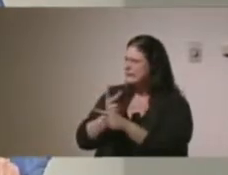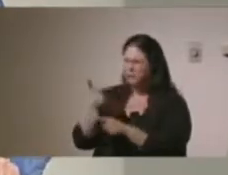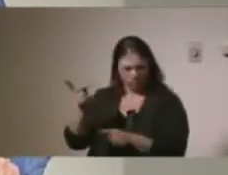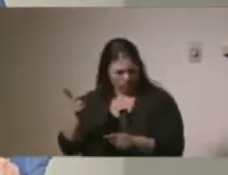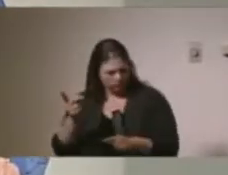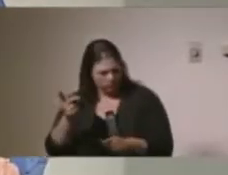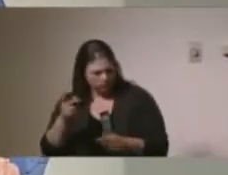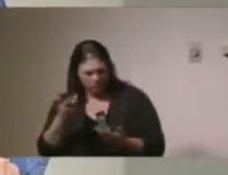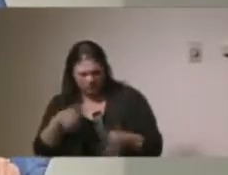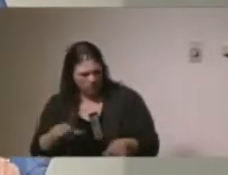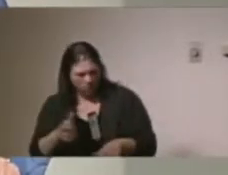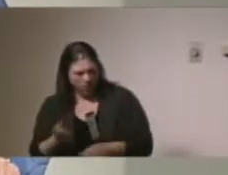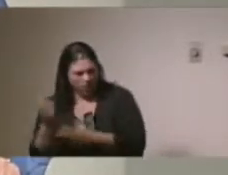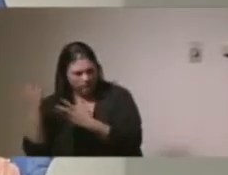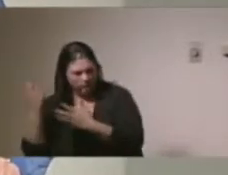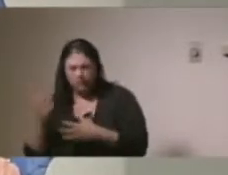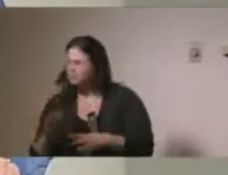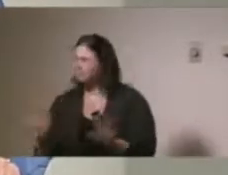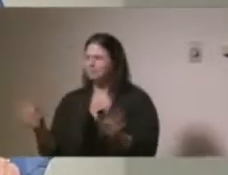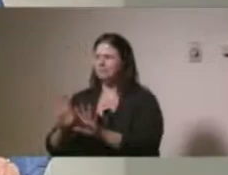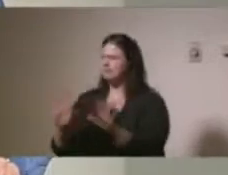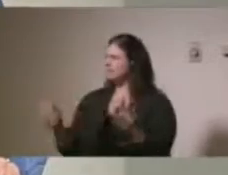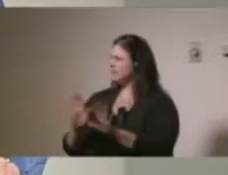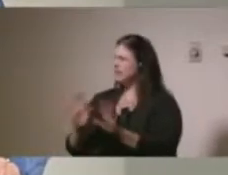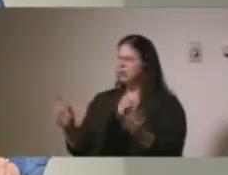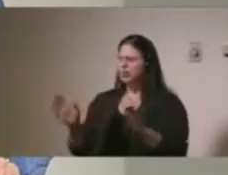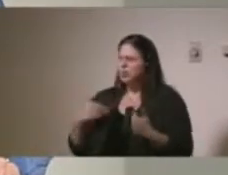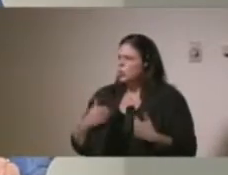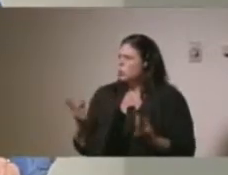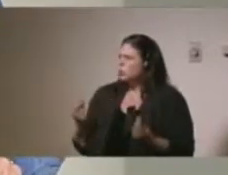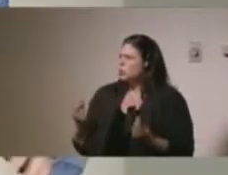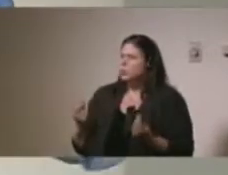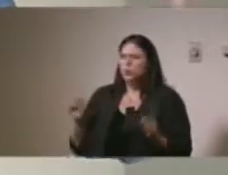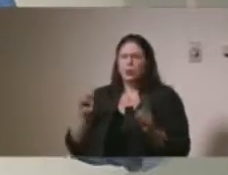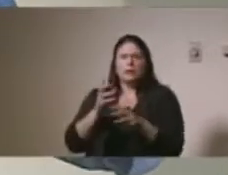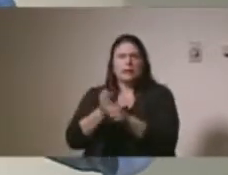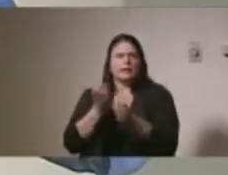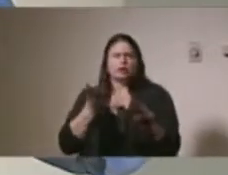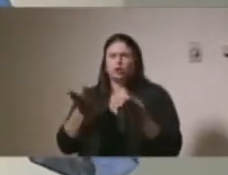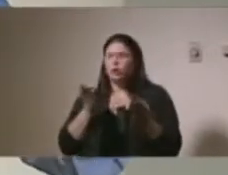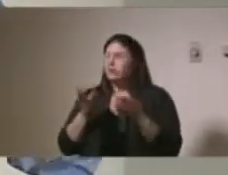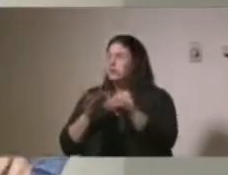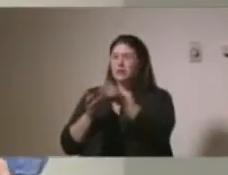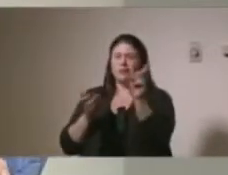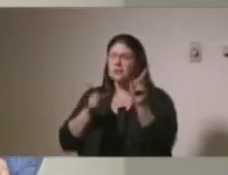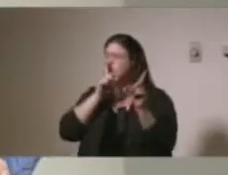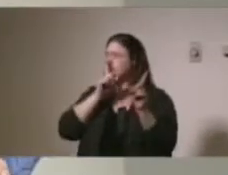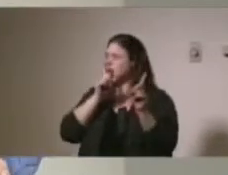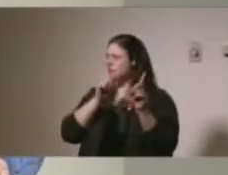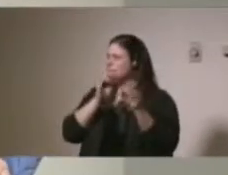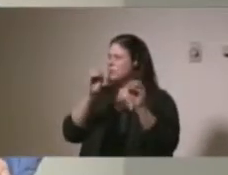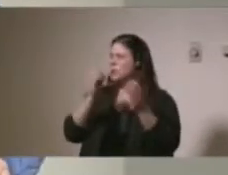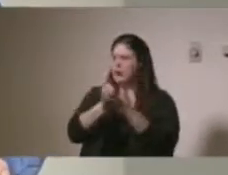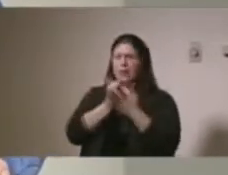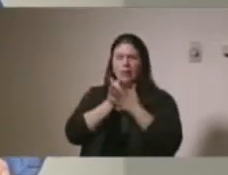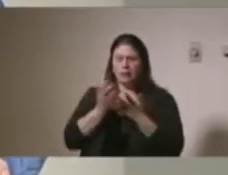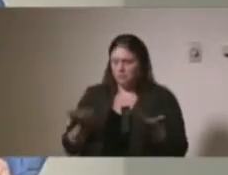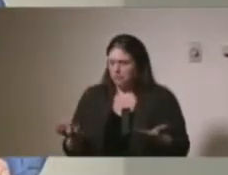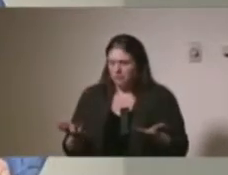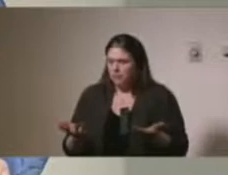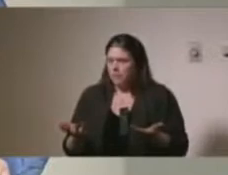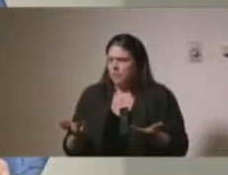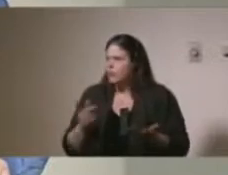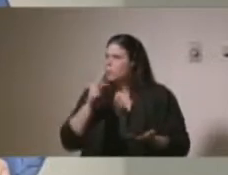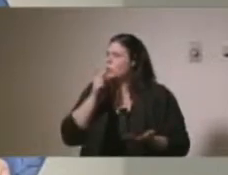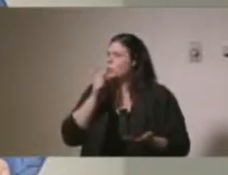them? We don't want to get rid of them because what's going to happen to us? Where will we get these services? There's no other place that actually provides these types of